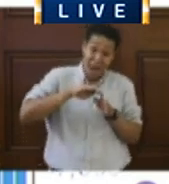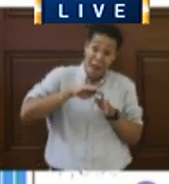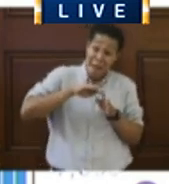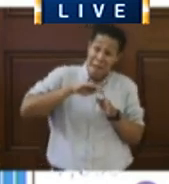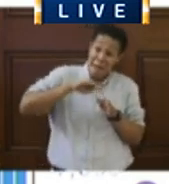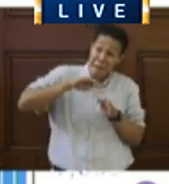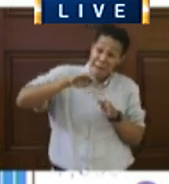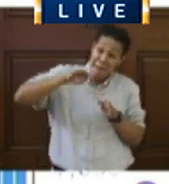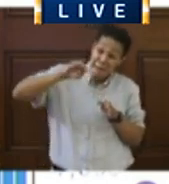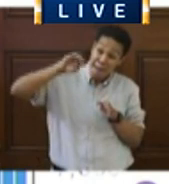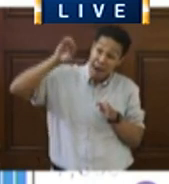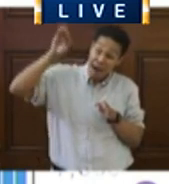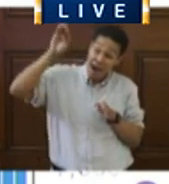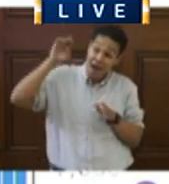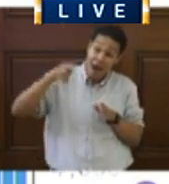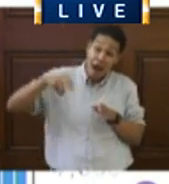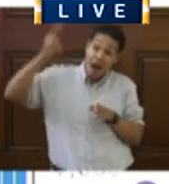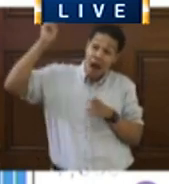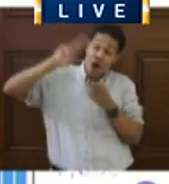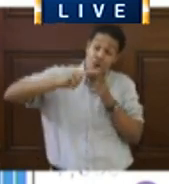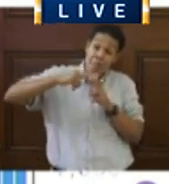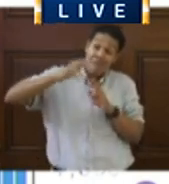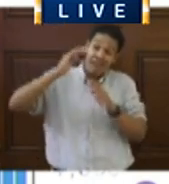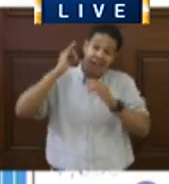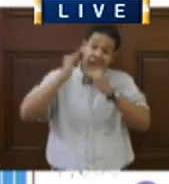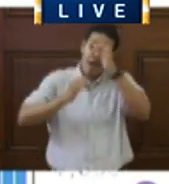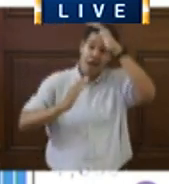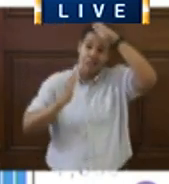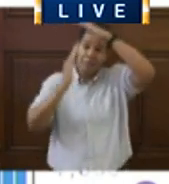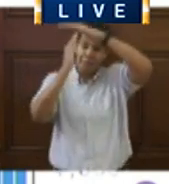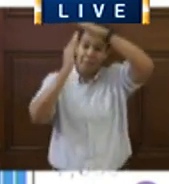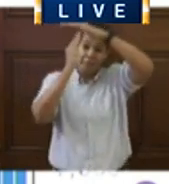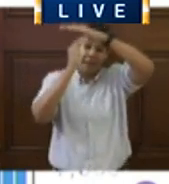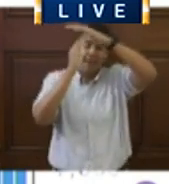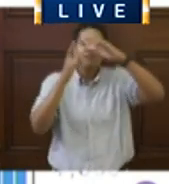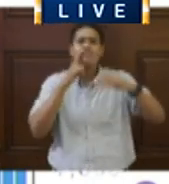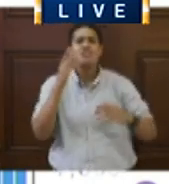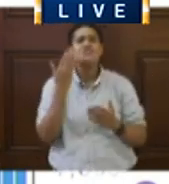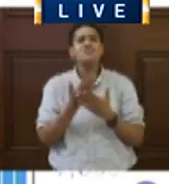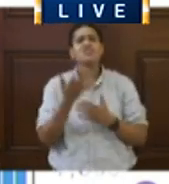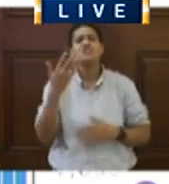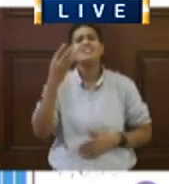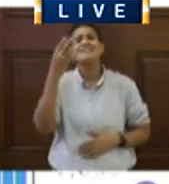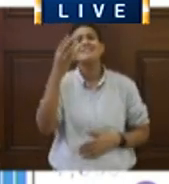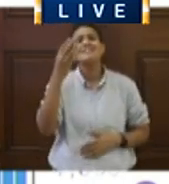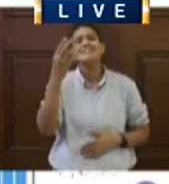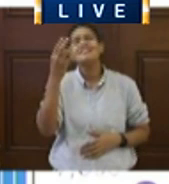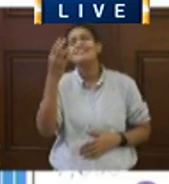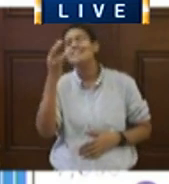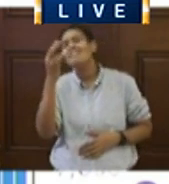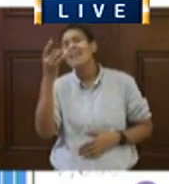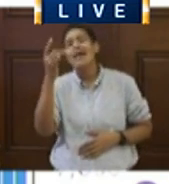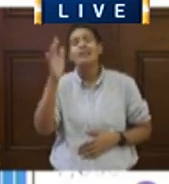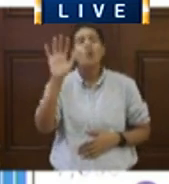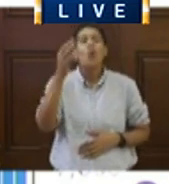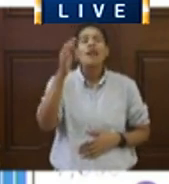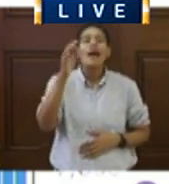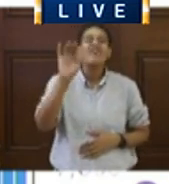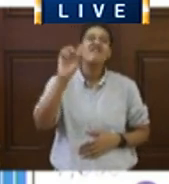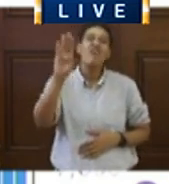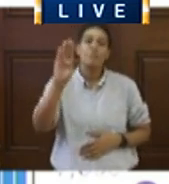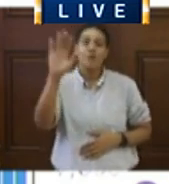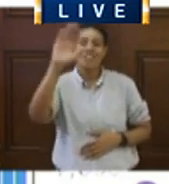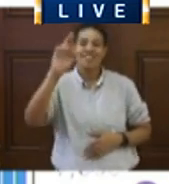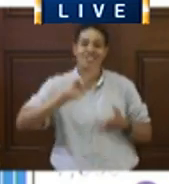somewhere around the 16th, 17th, 18th, 19th of February. So going into